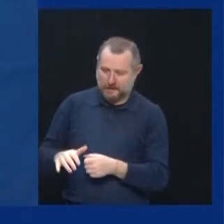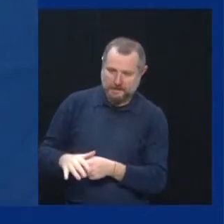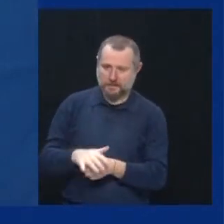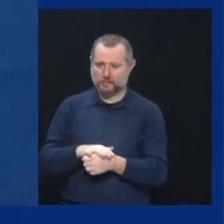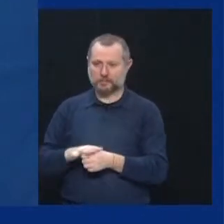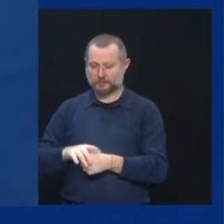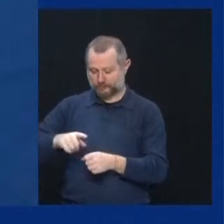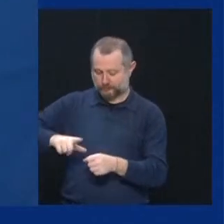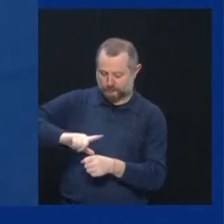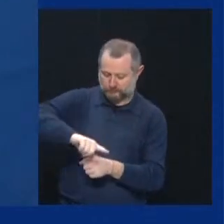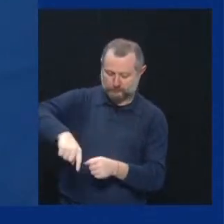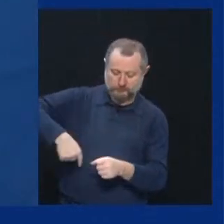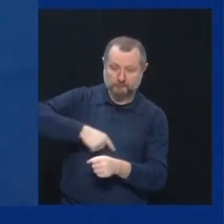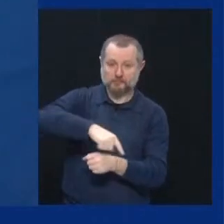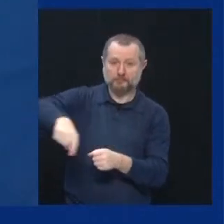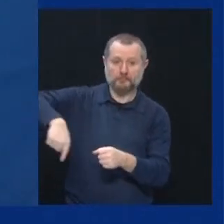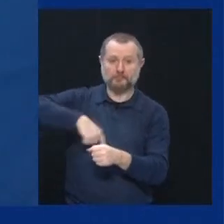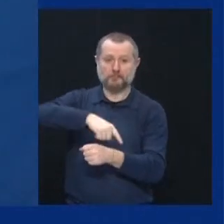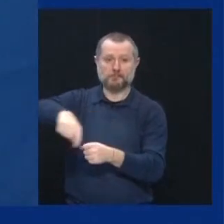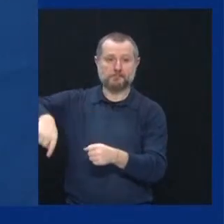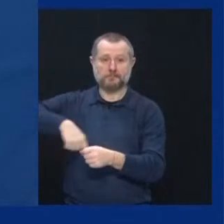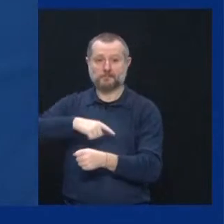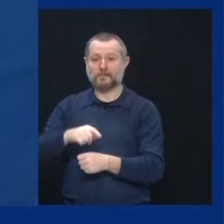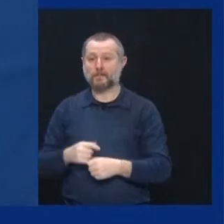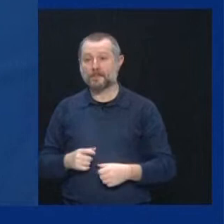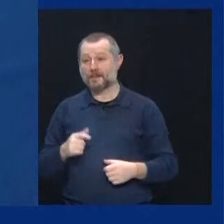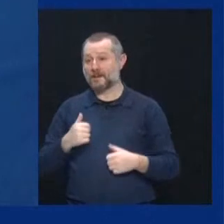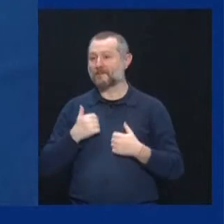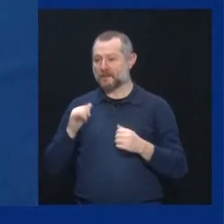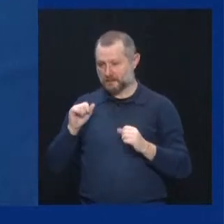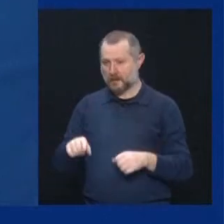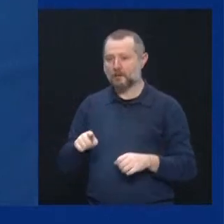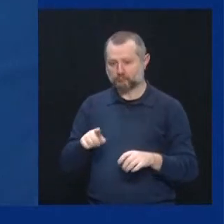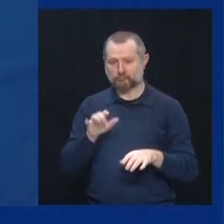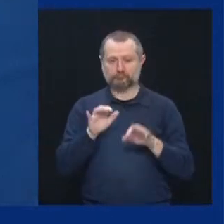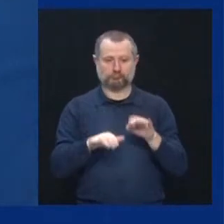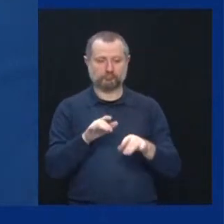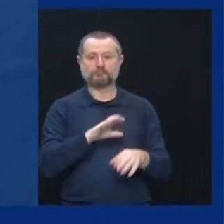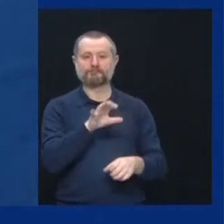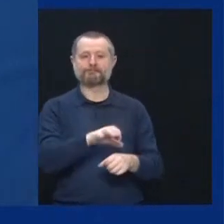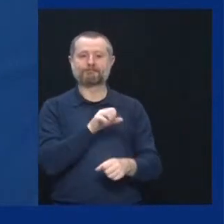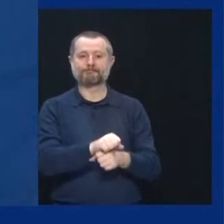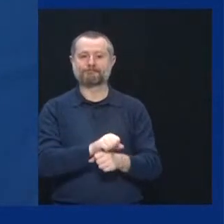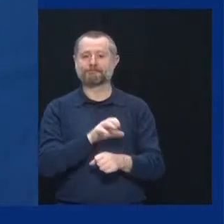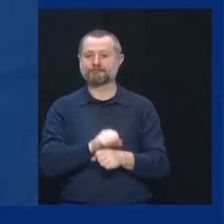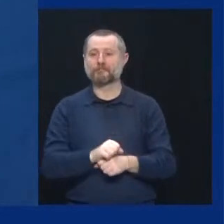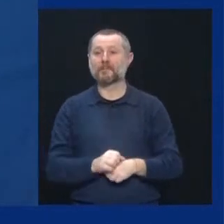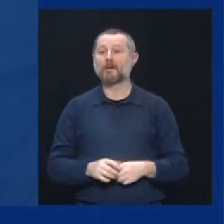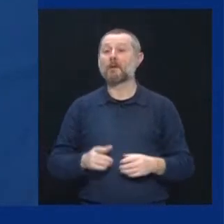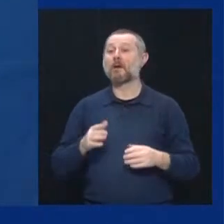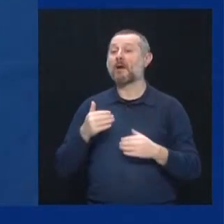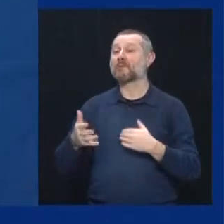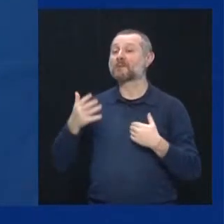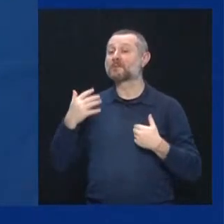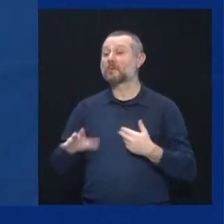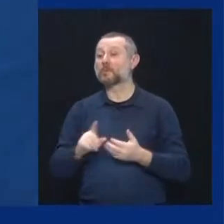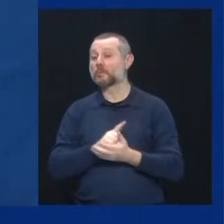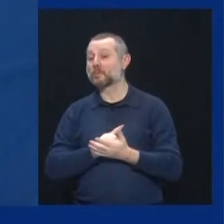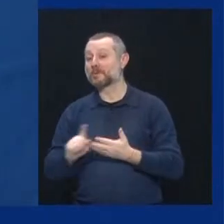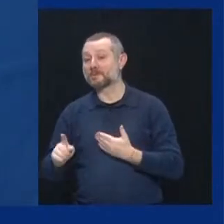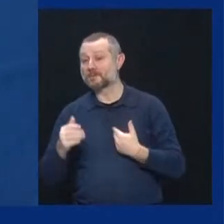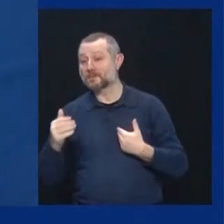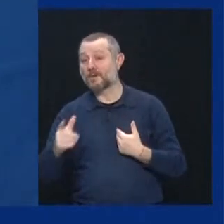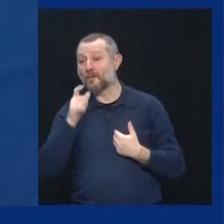are targeted by these facilities. After 1 week, schedule will open to